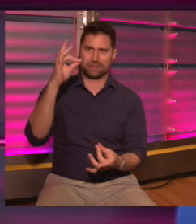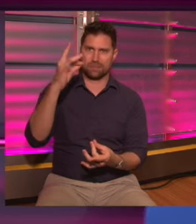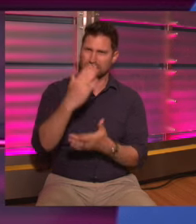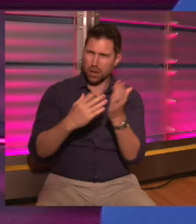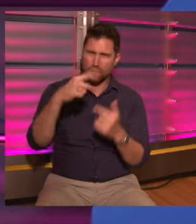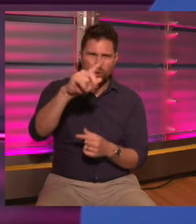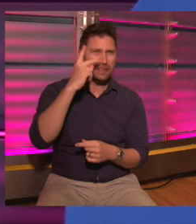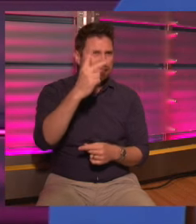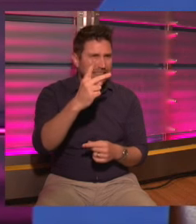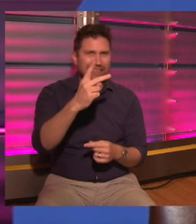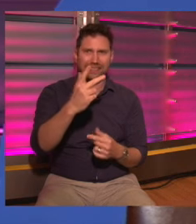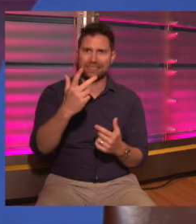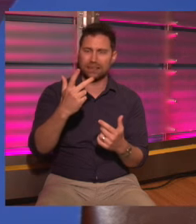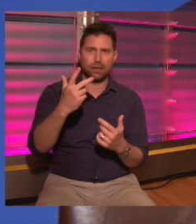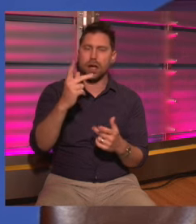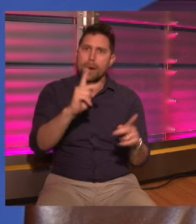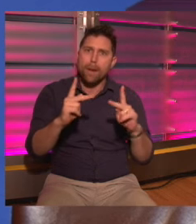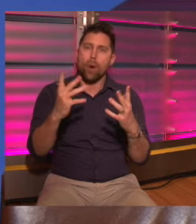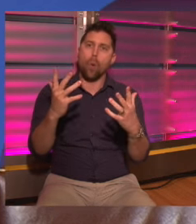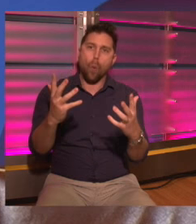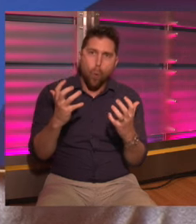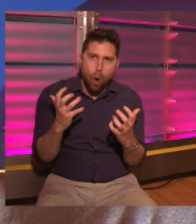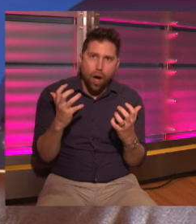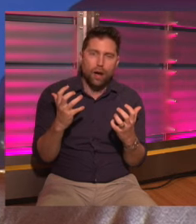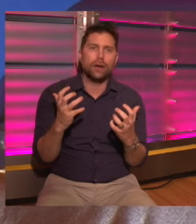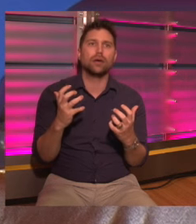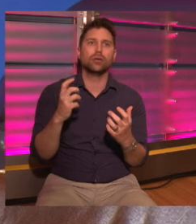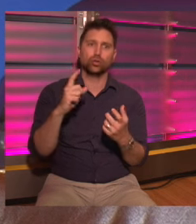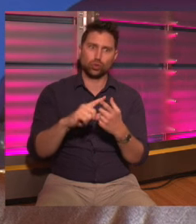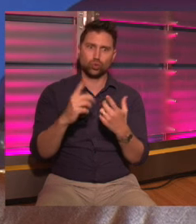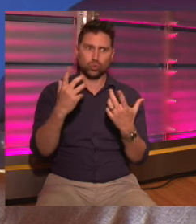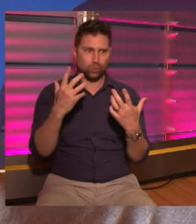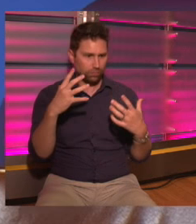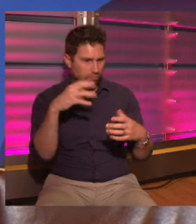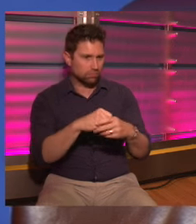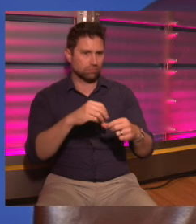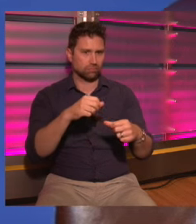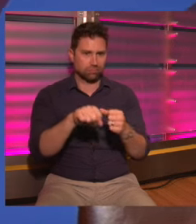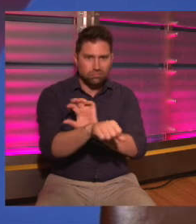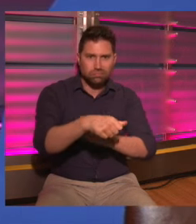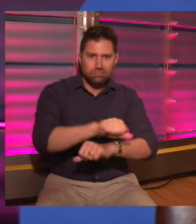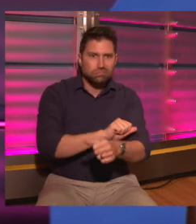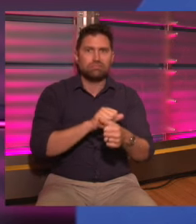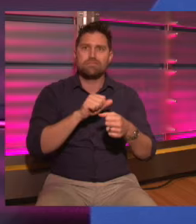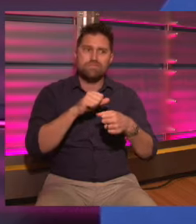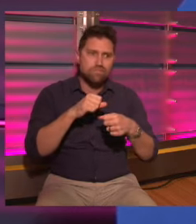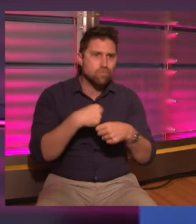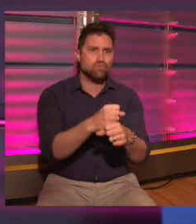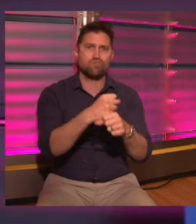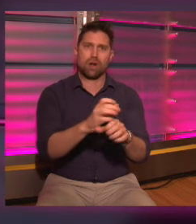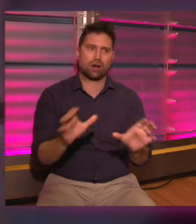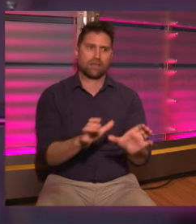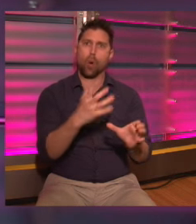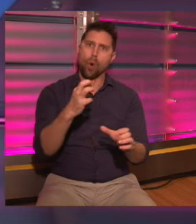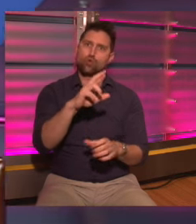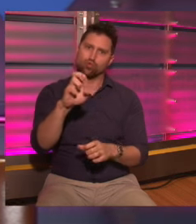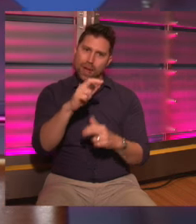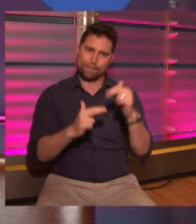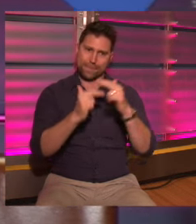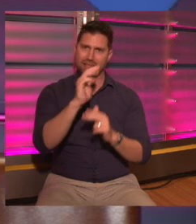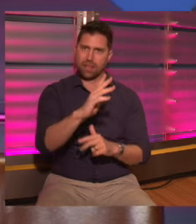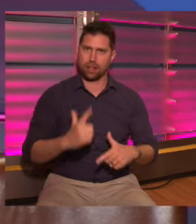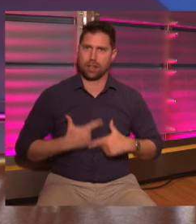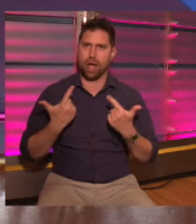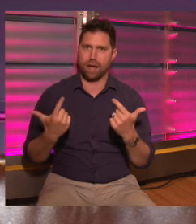that people want to be productive. They want to rebuild their lives. And we are seeing